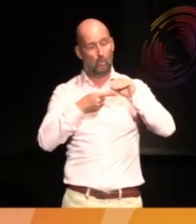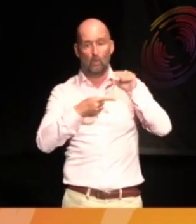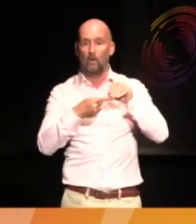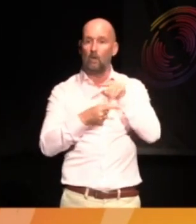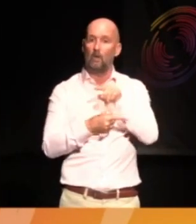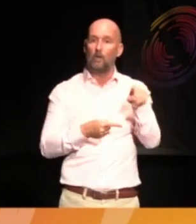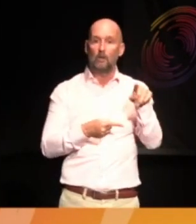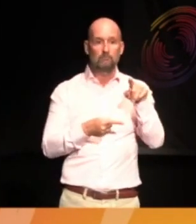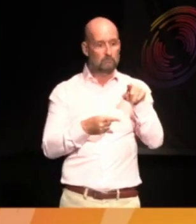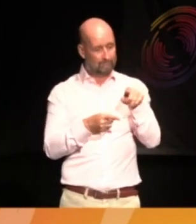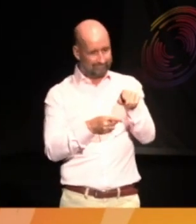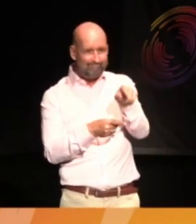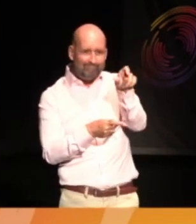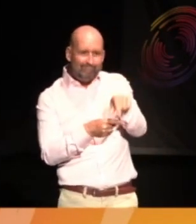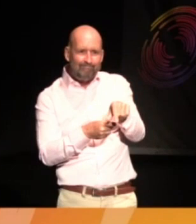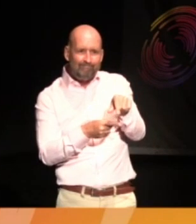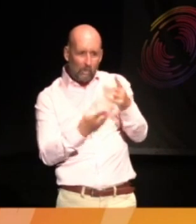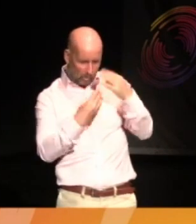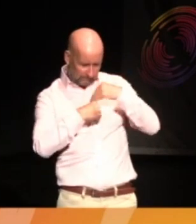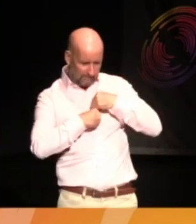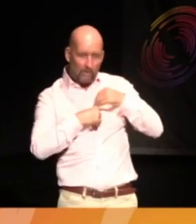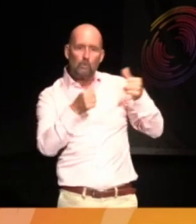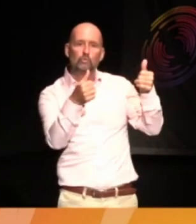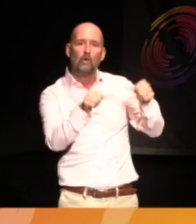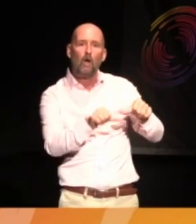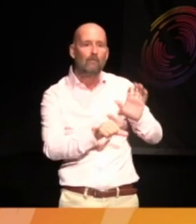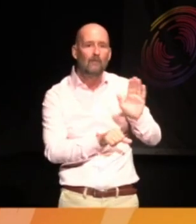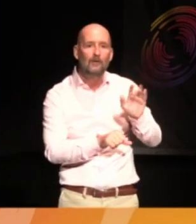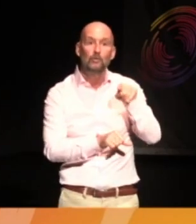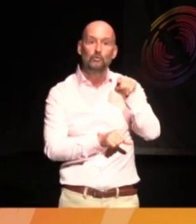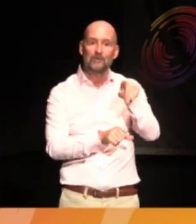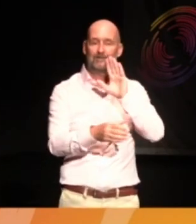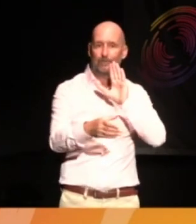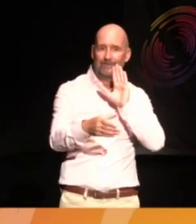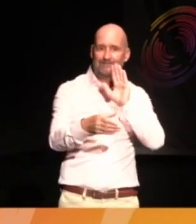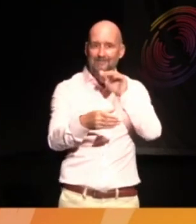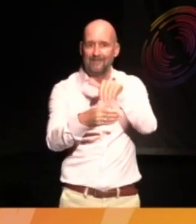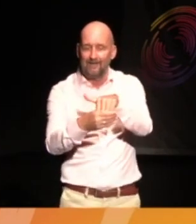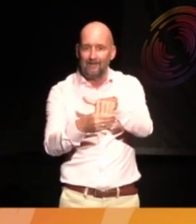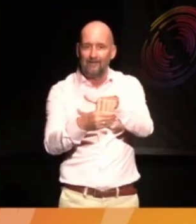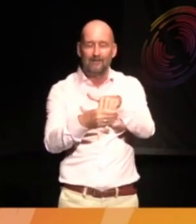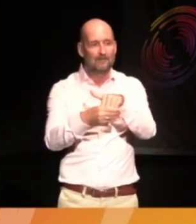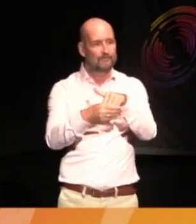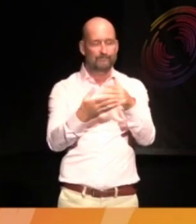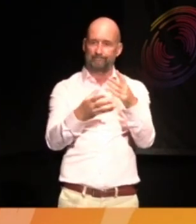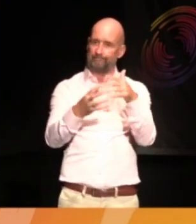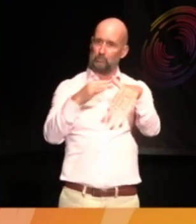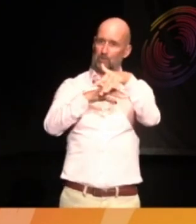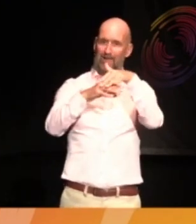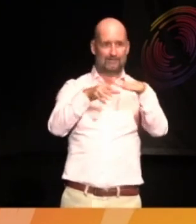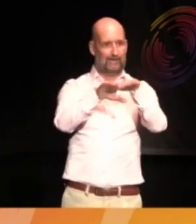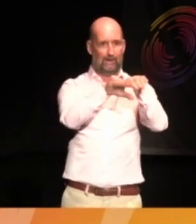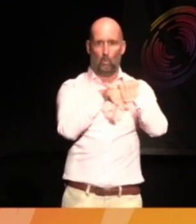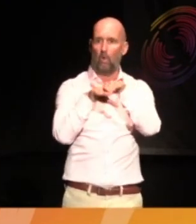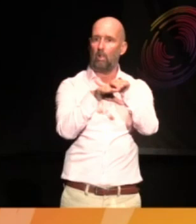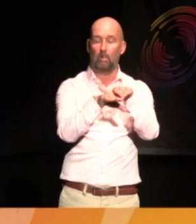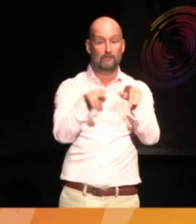need solving. What she needed was to take a place as an equal member of society along everybody